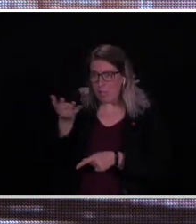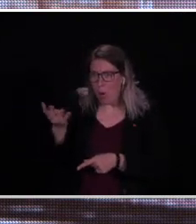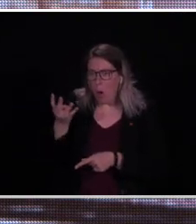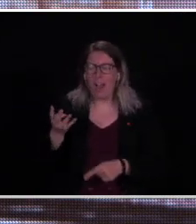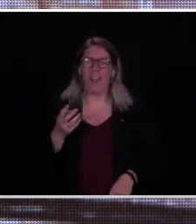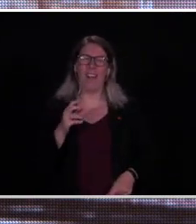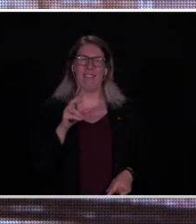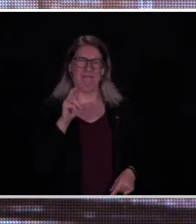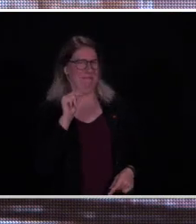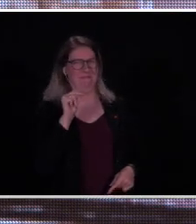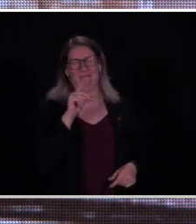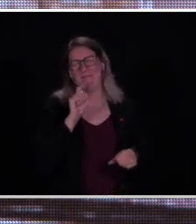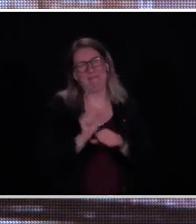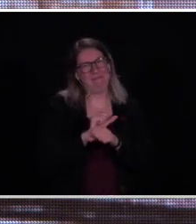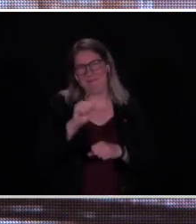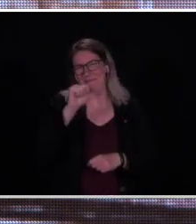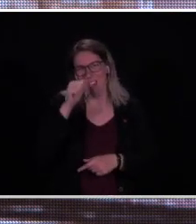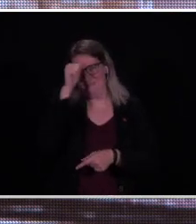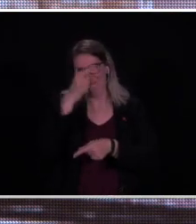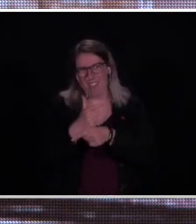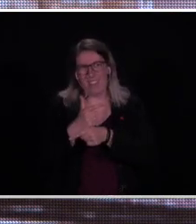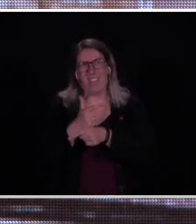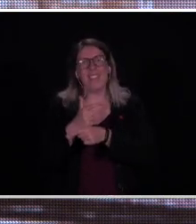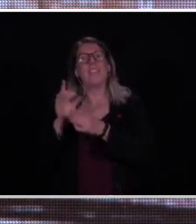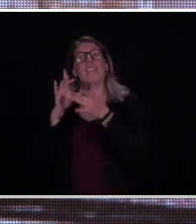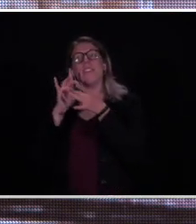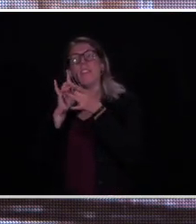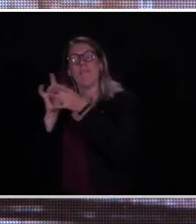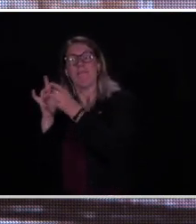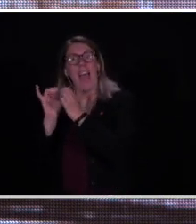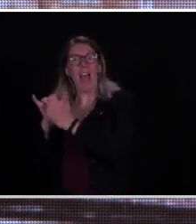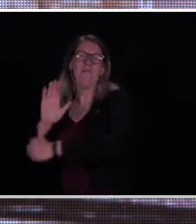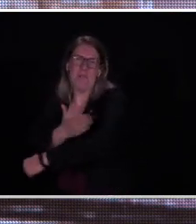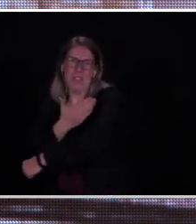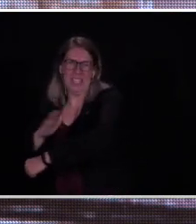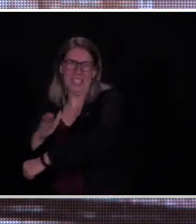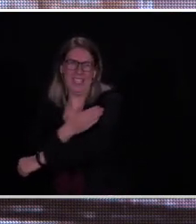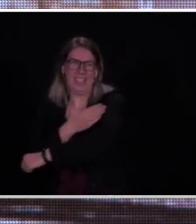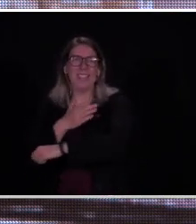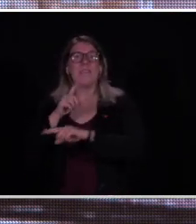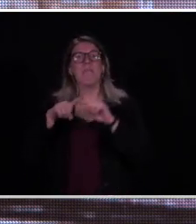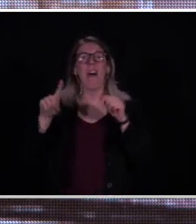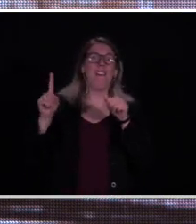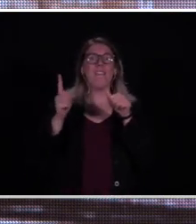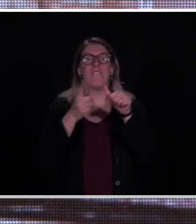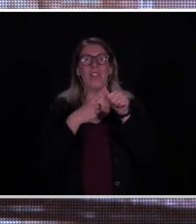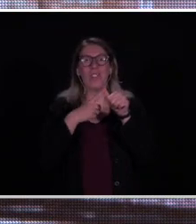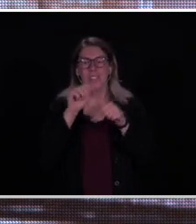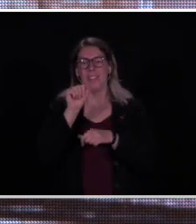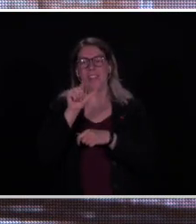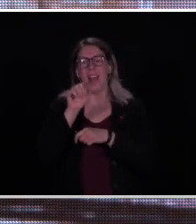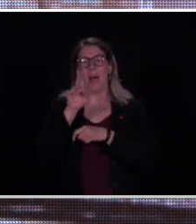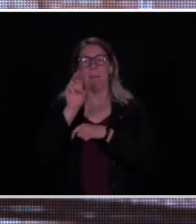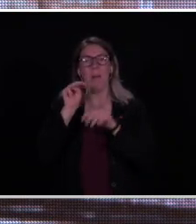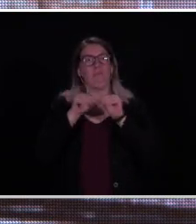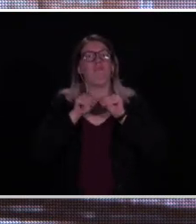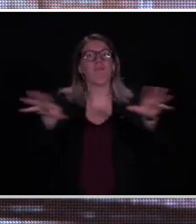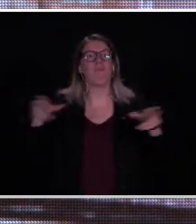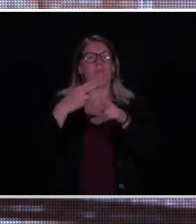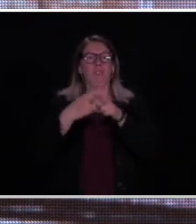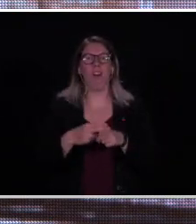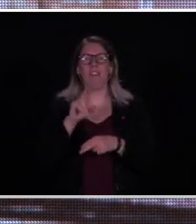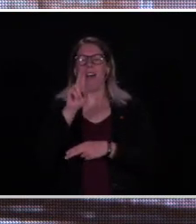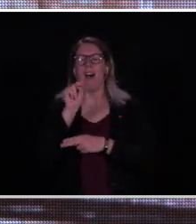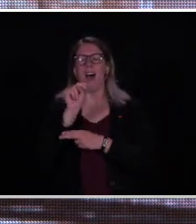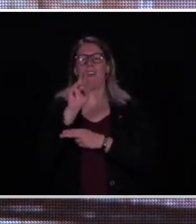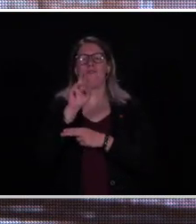these four sons of Vancouver only are related by music, which may have something to do with why their first album was called